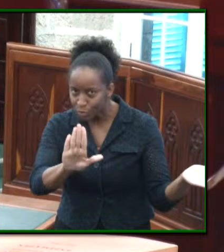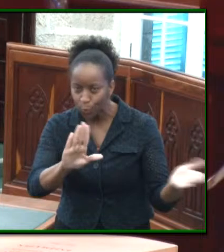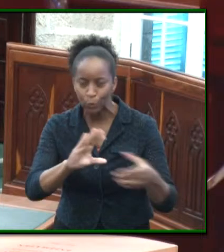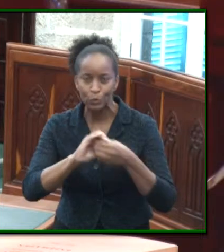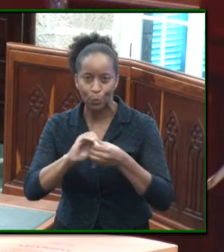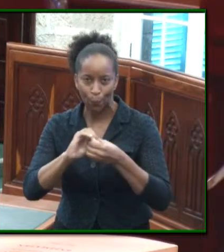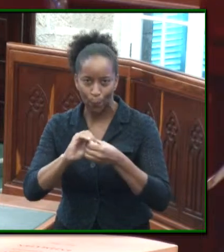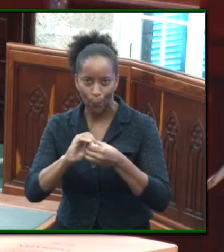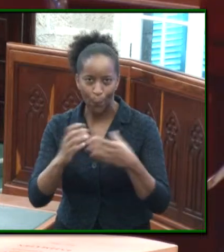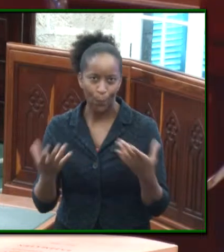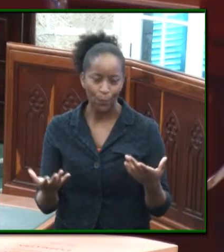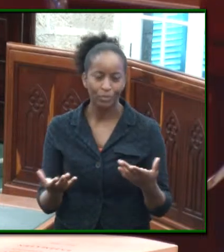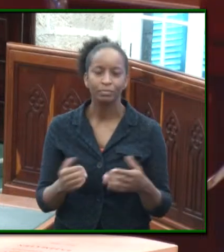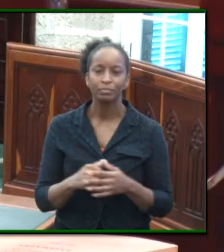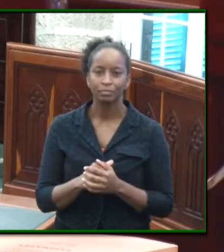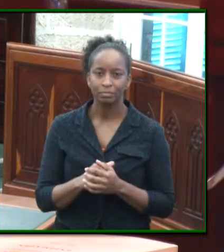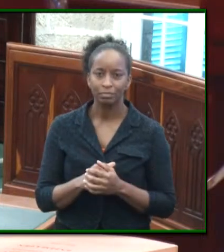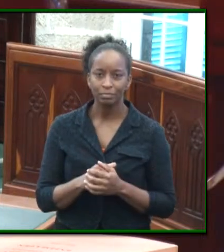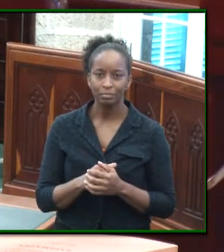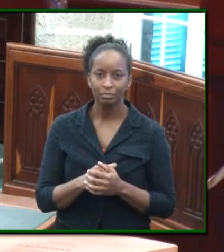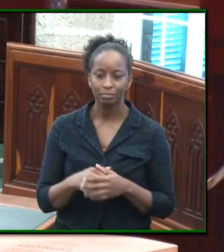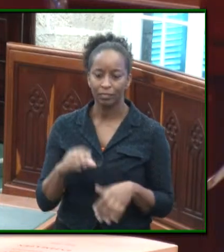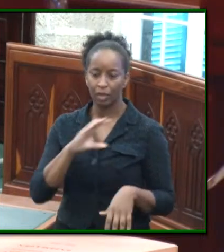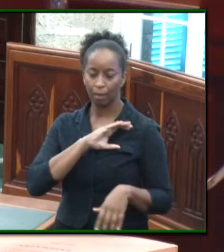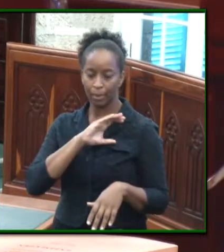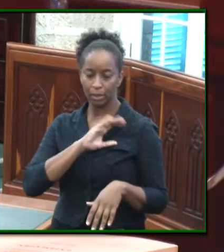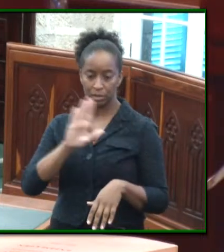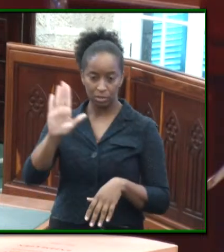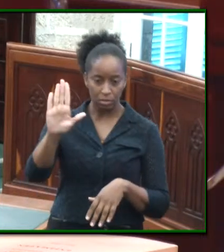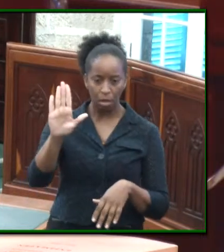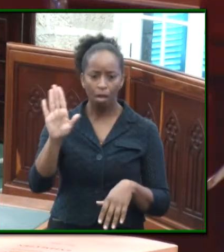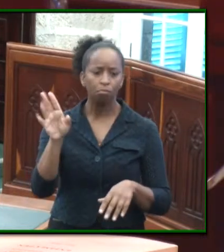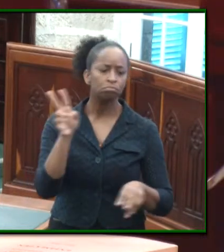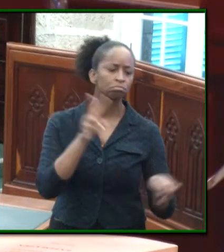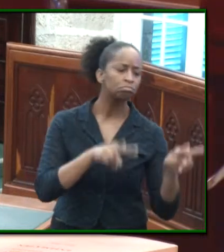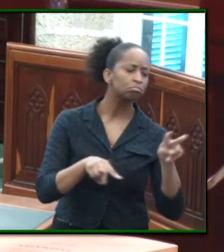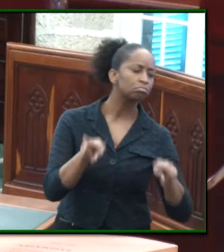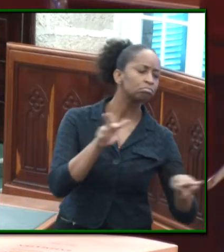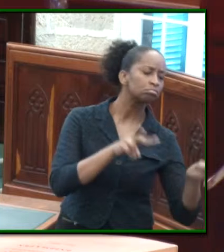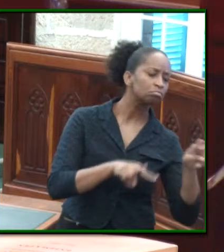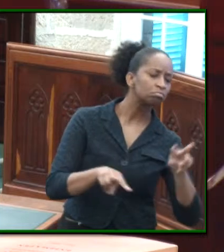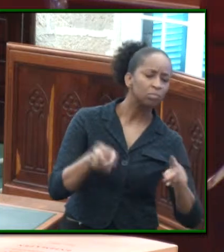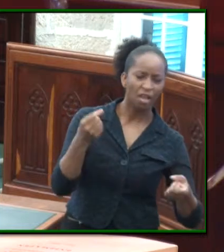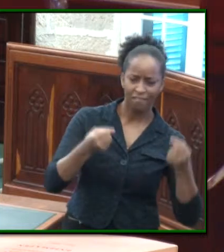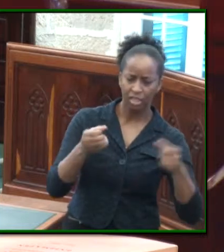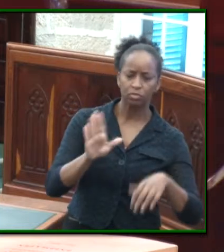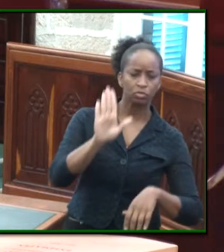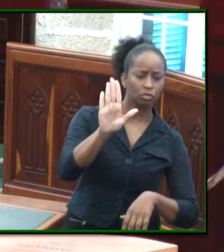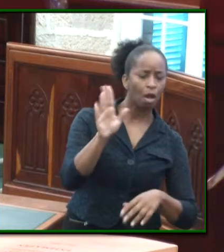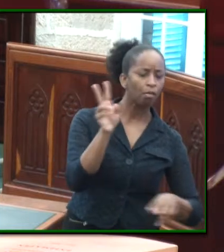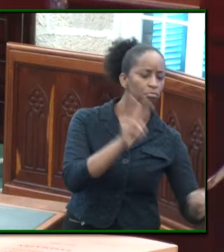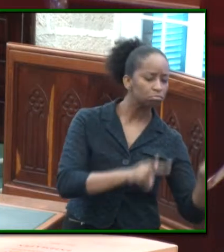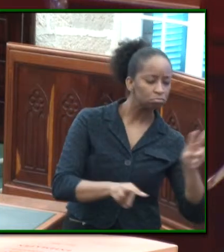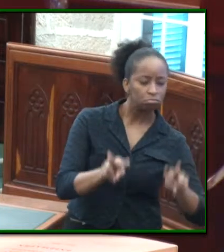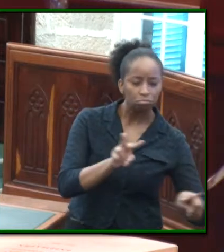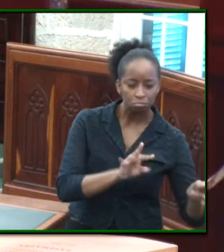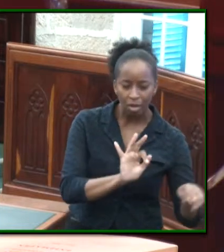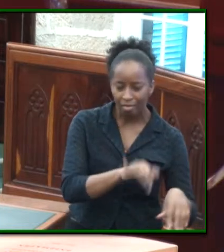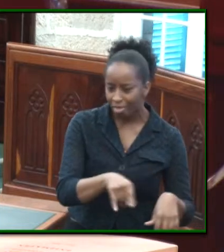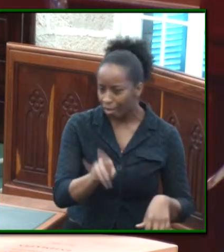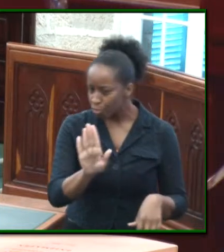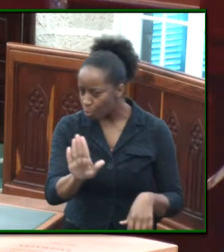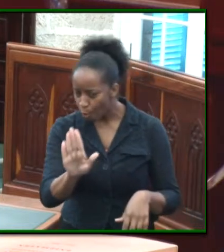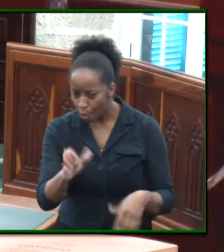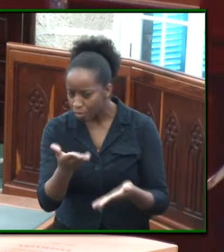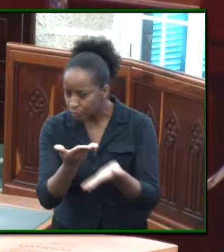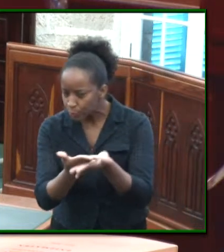lawful possession of the commercial quantities of agricultural products. Many farmers have reported to me that they have